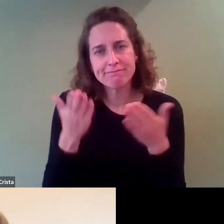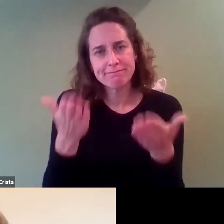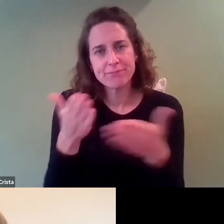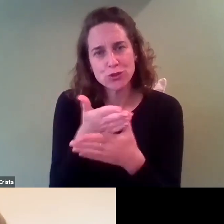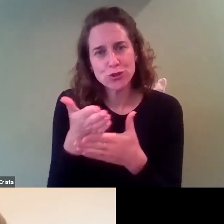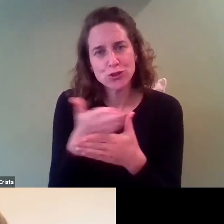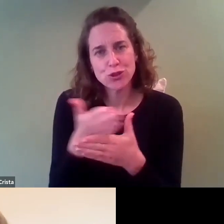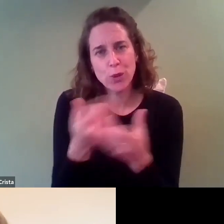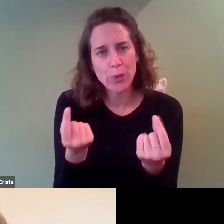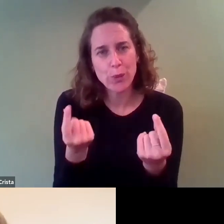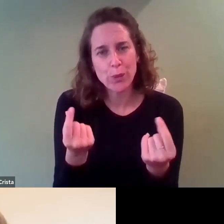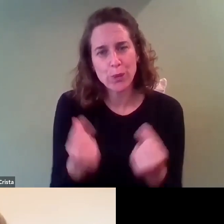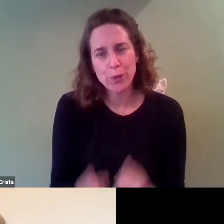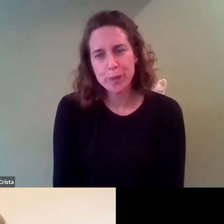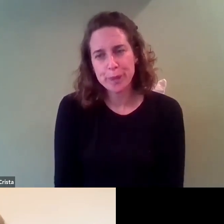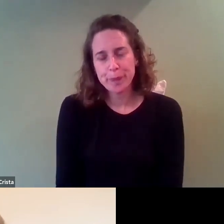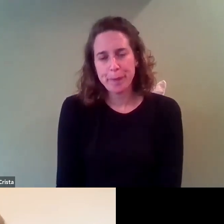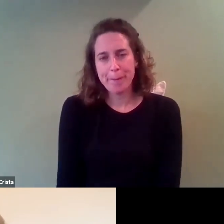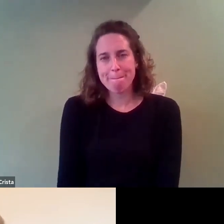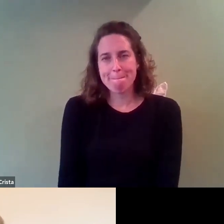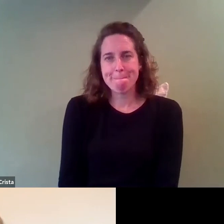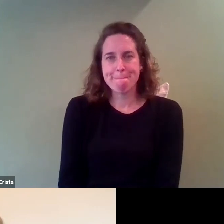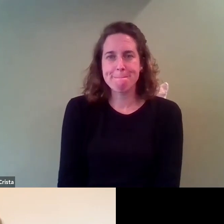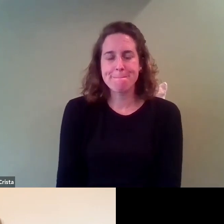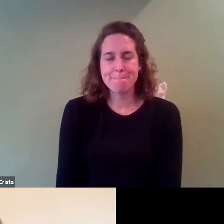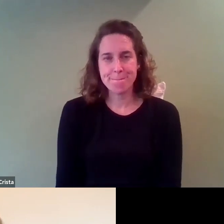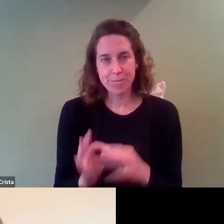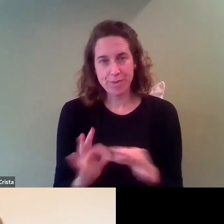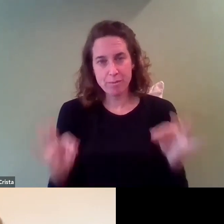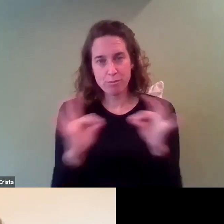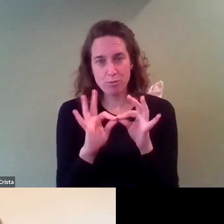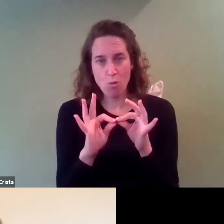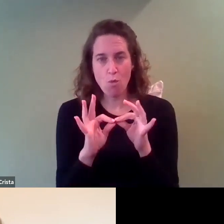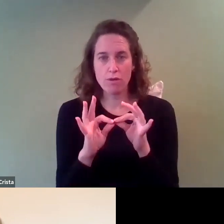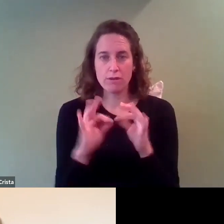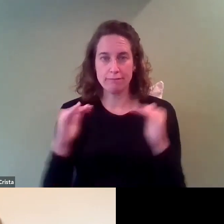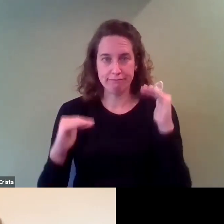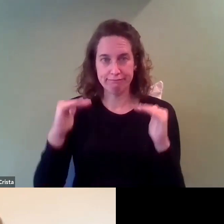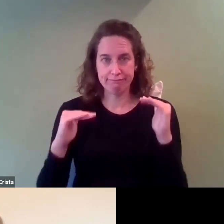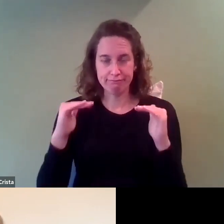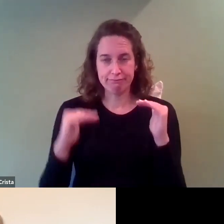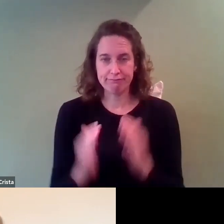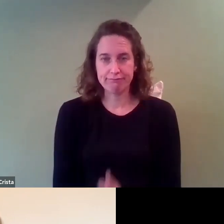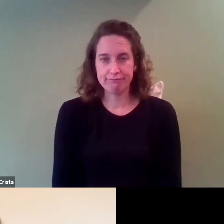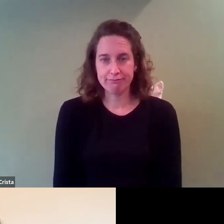what are things that you do to make sure that line between work and home isn't blurry?